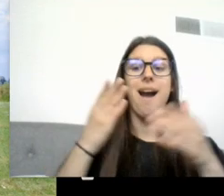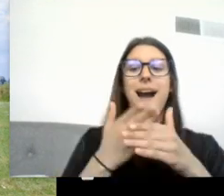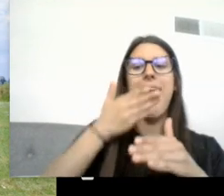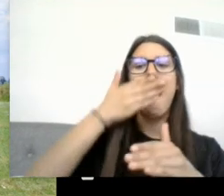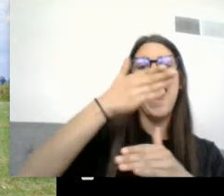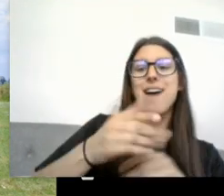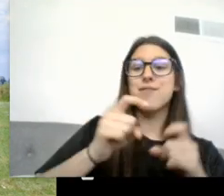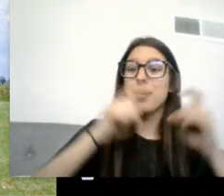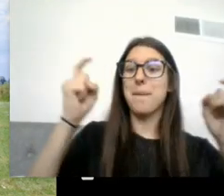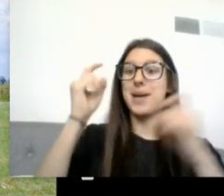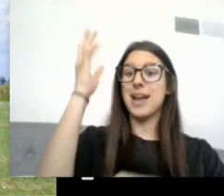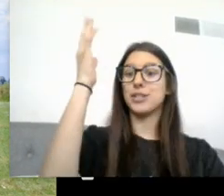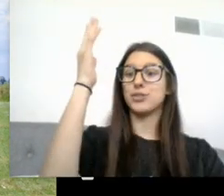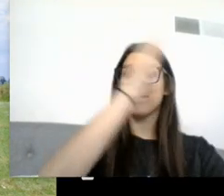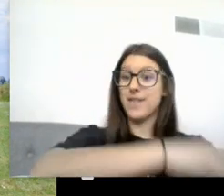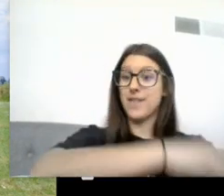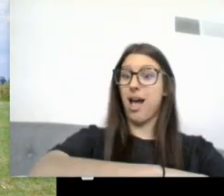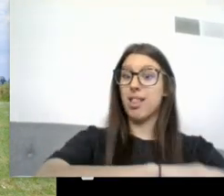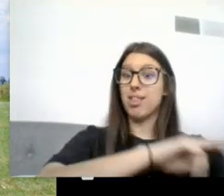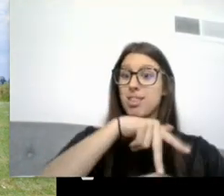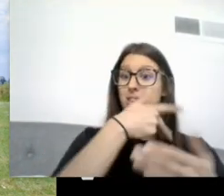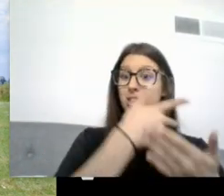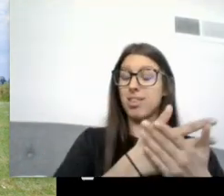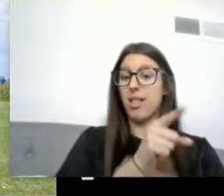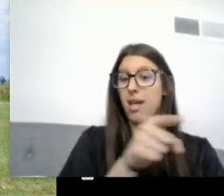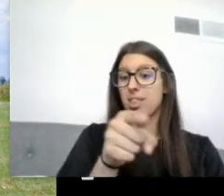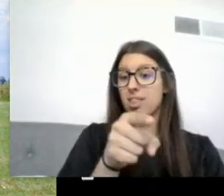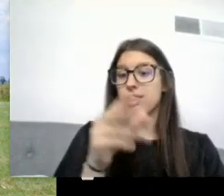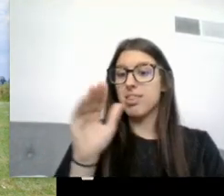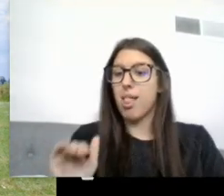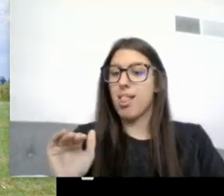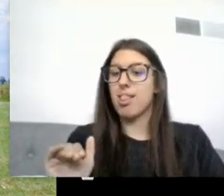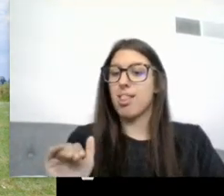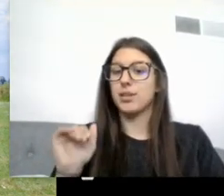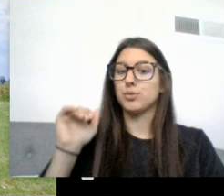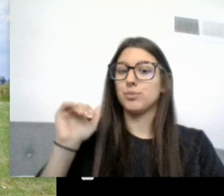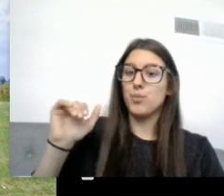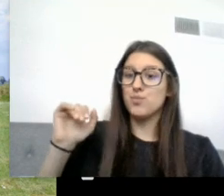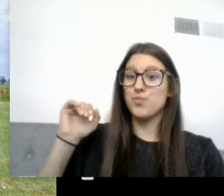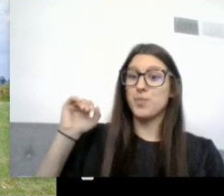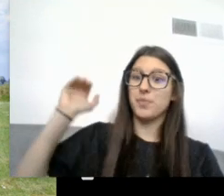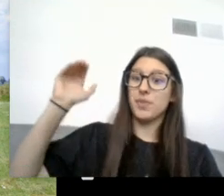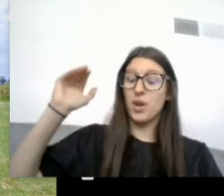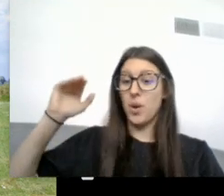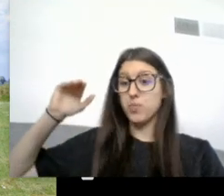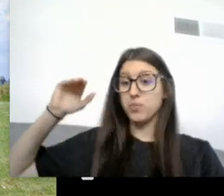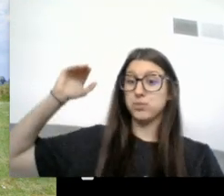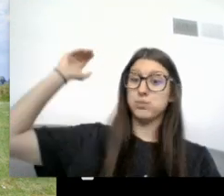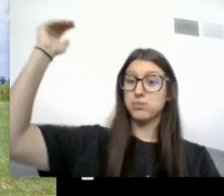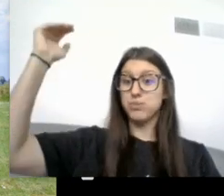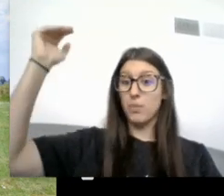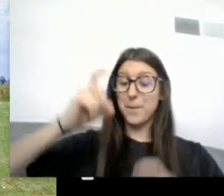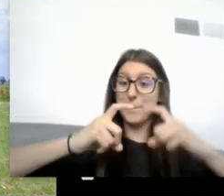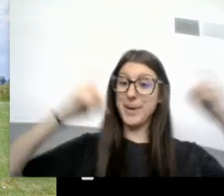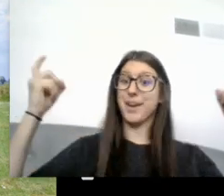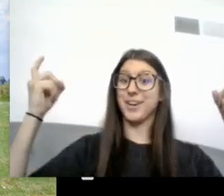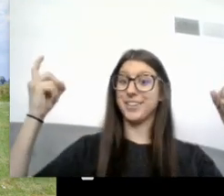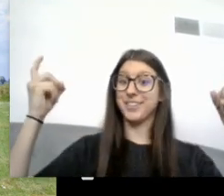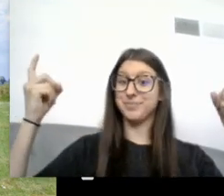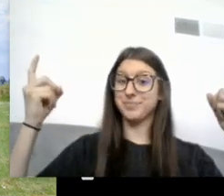just a few months, that little tree grew bigger and bigger and bigger than it had ever grown before. Within just a